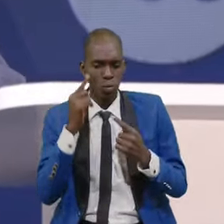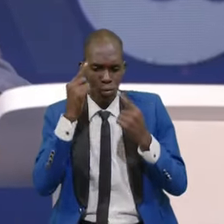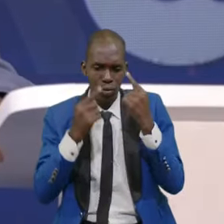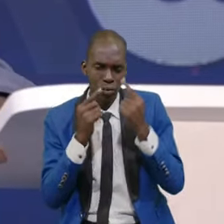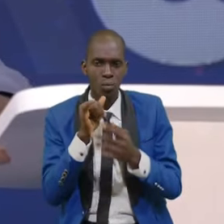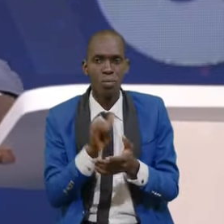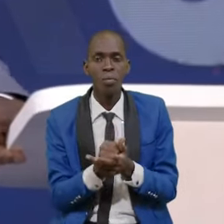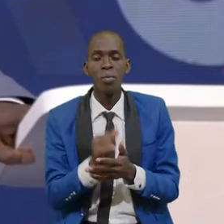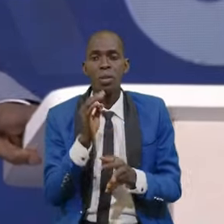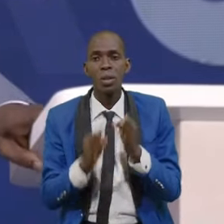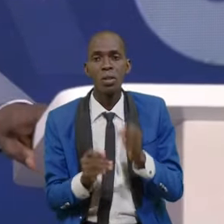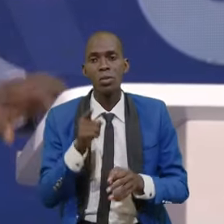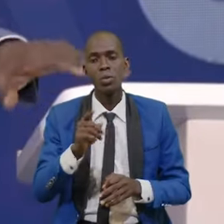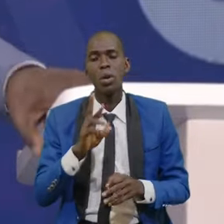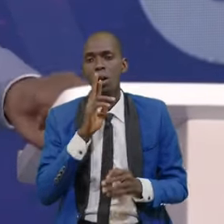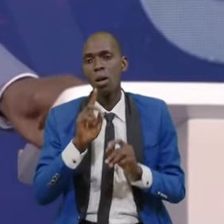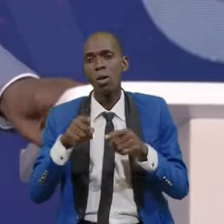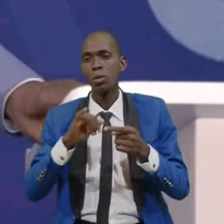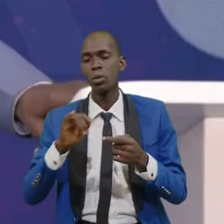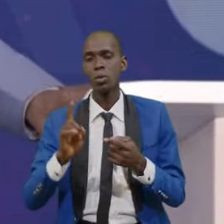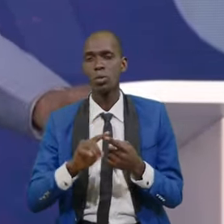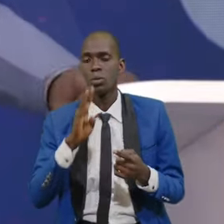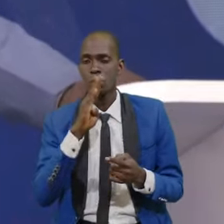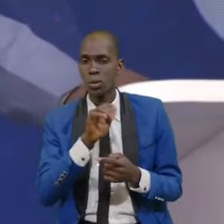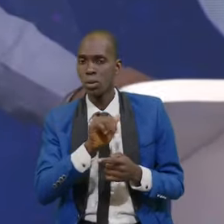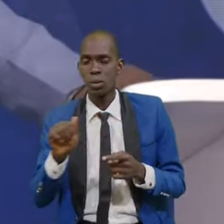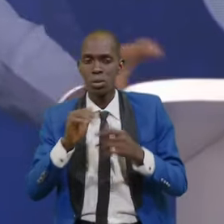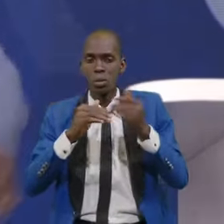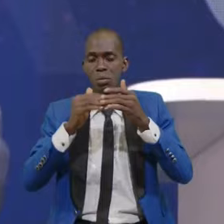you are going to be an edifier, a person that